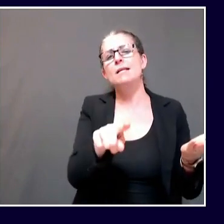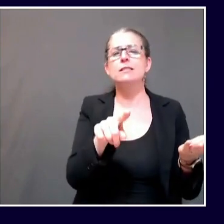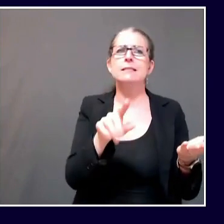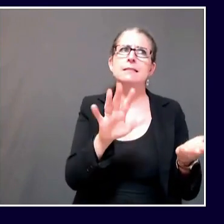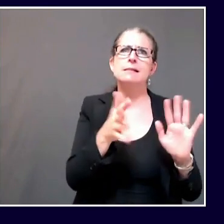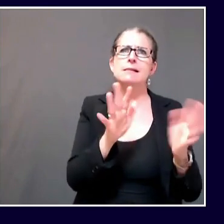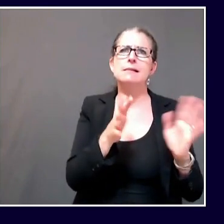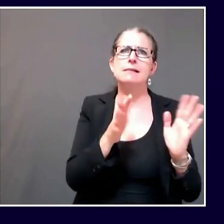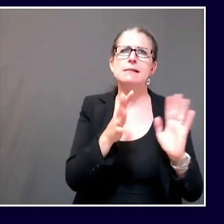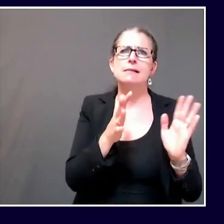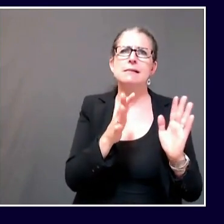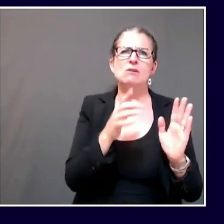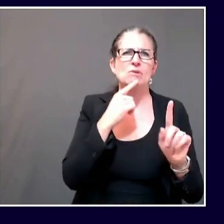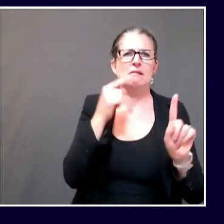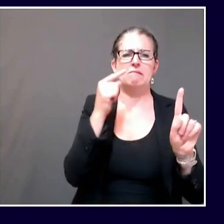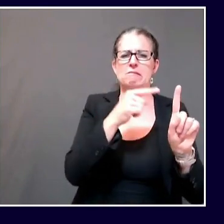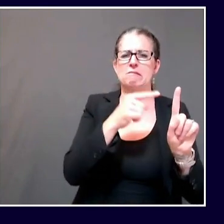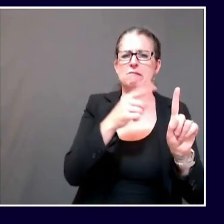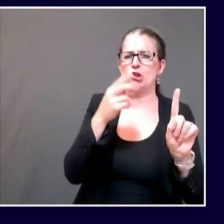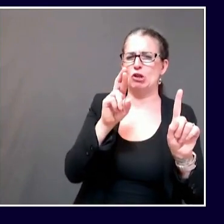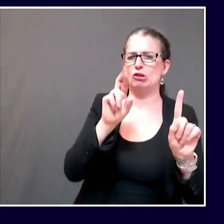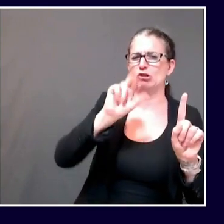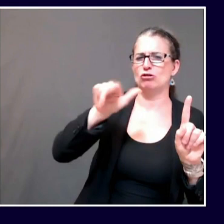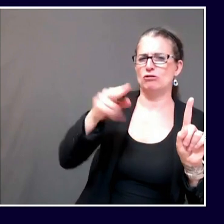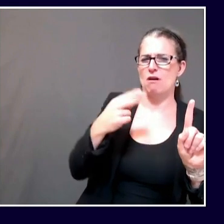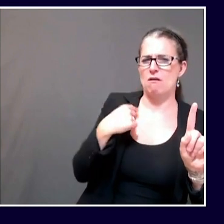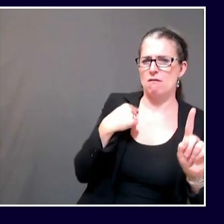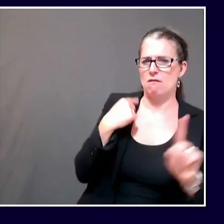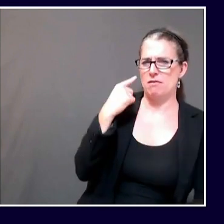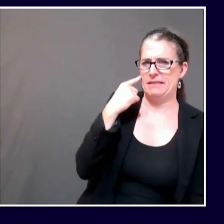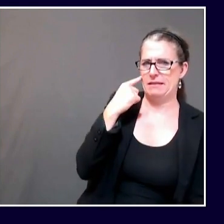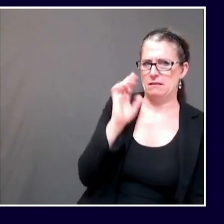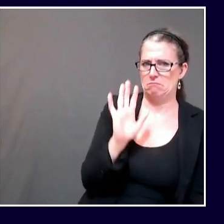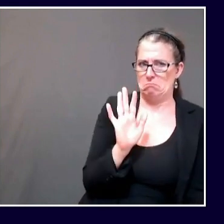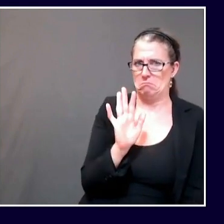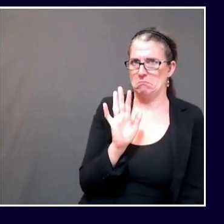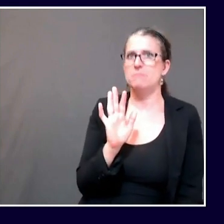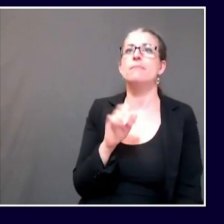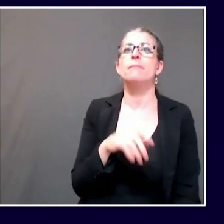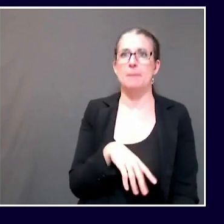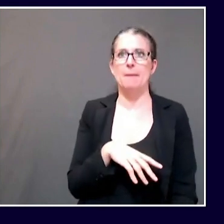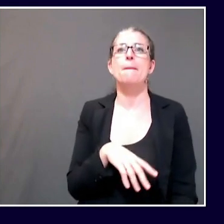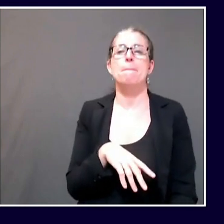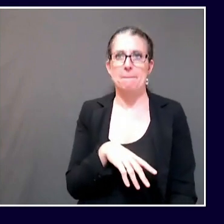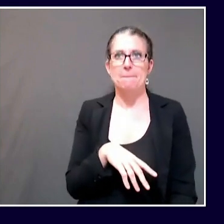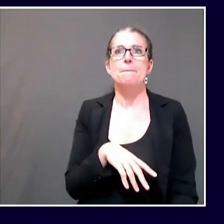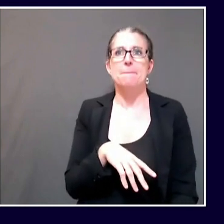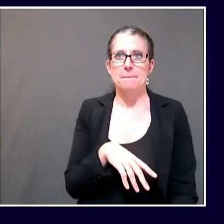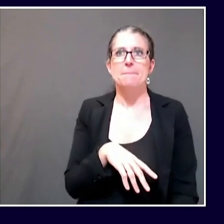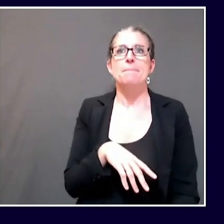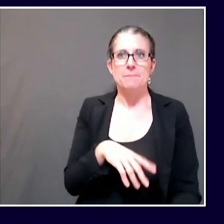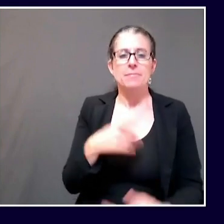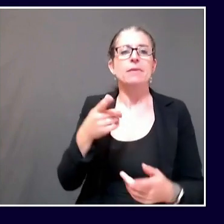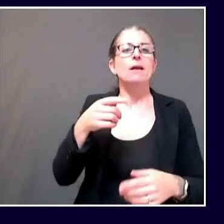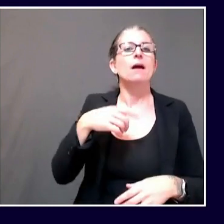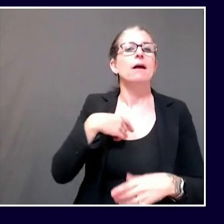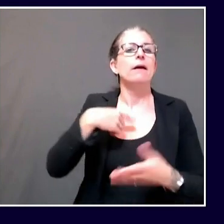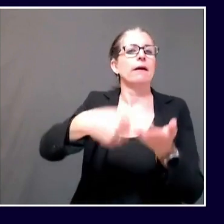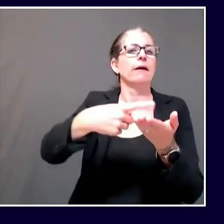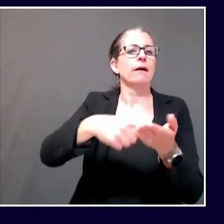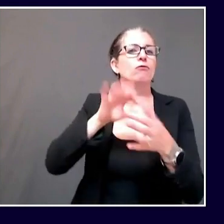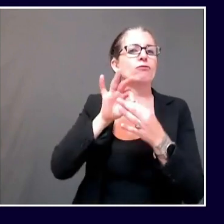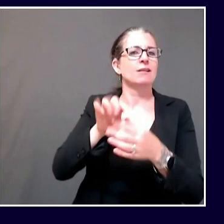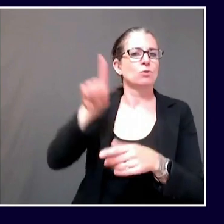Shah today. The first has to do, well, they all have to do actually with the outbreak from the Millinocket area